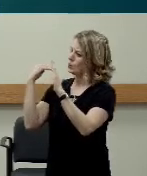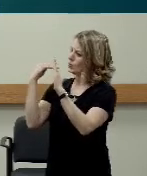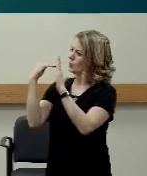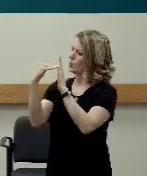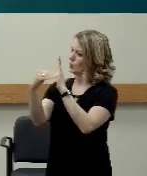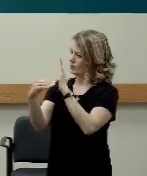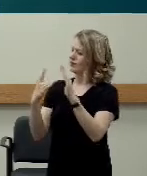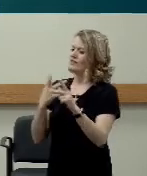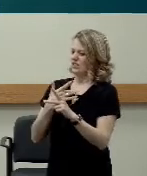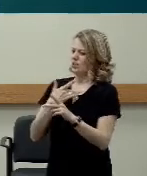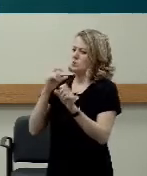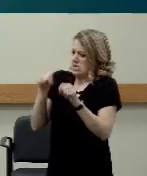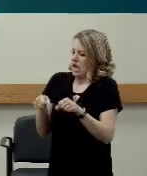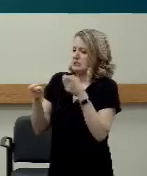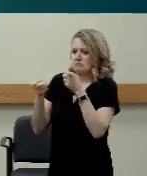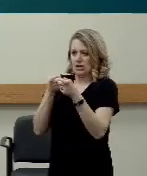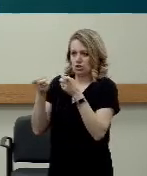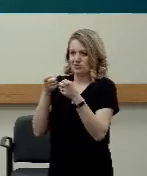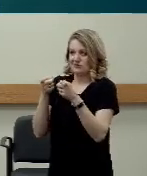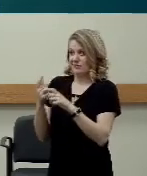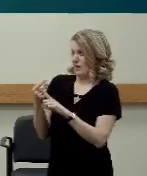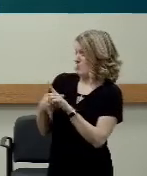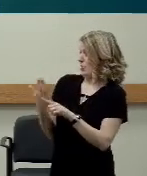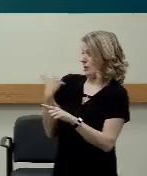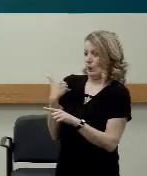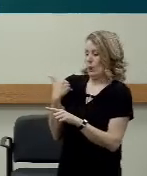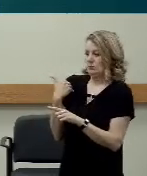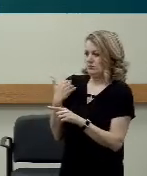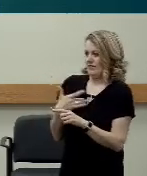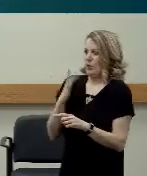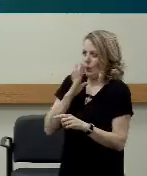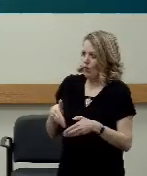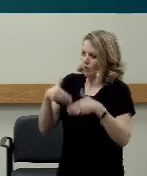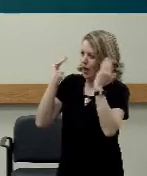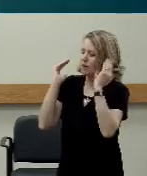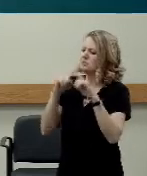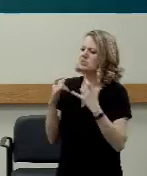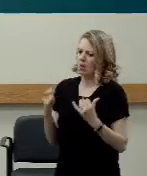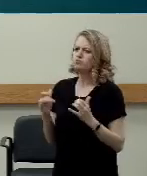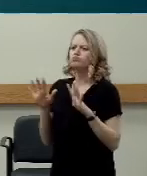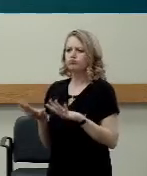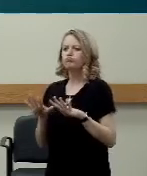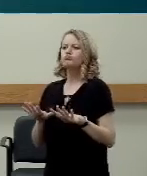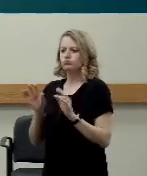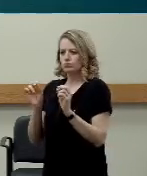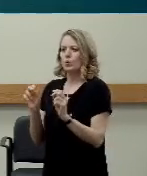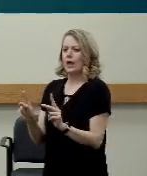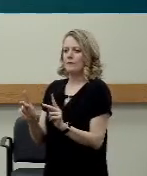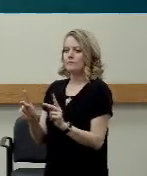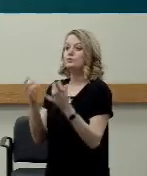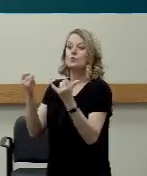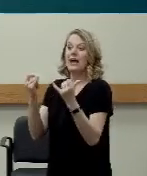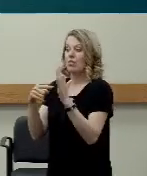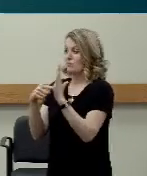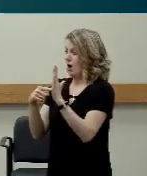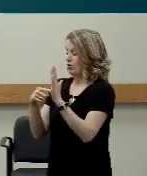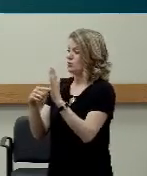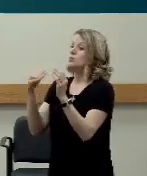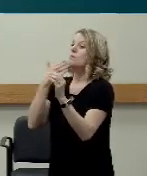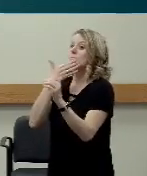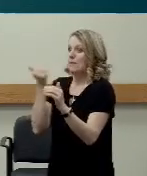handled, whereas a month ago it was not. We have more accurate predictive modeling.